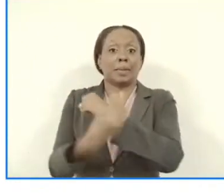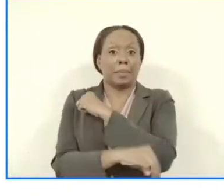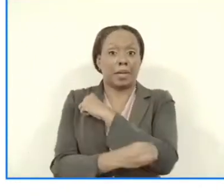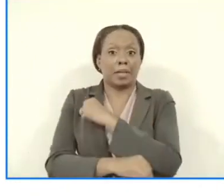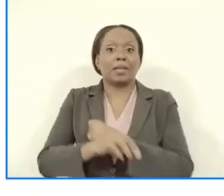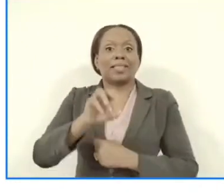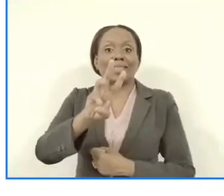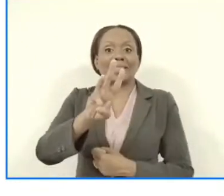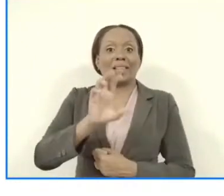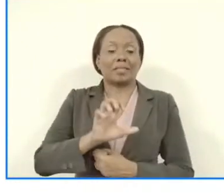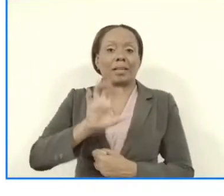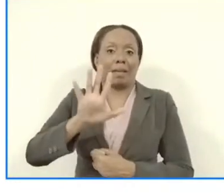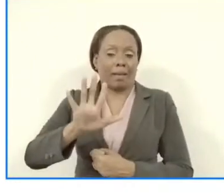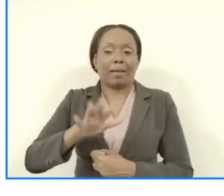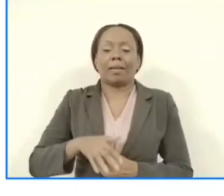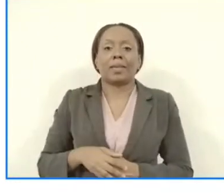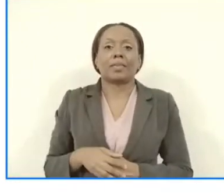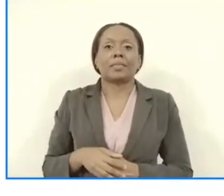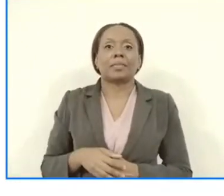Michael, 605.